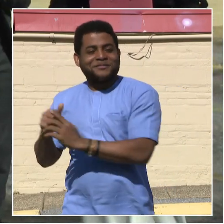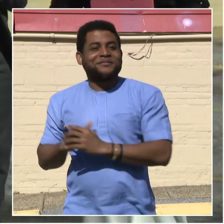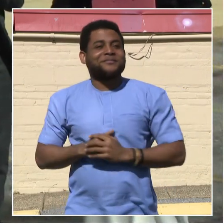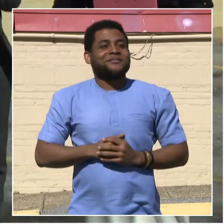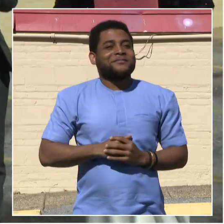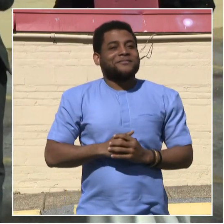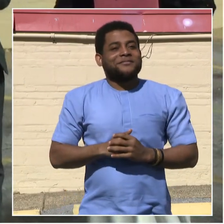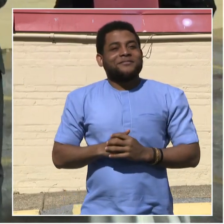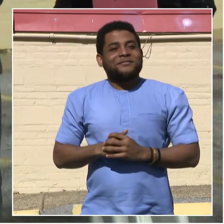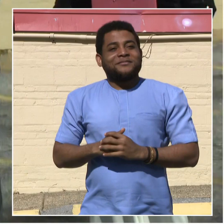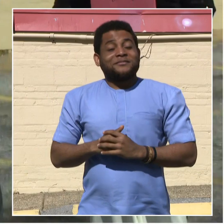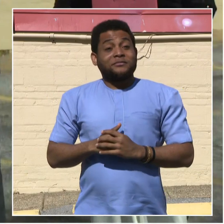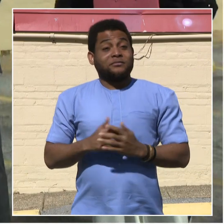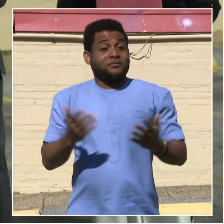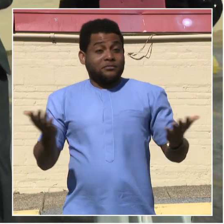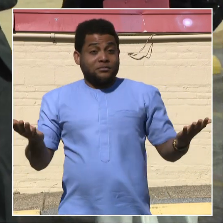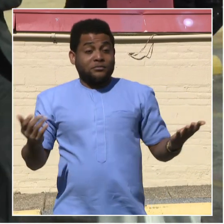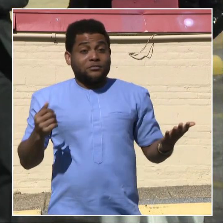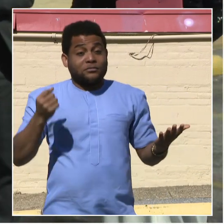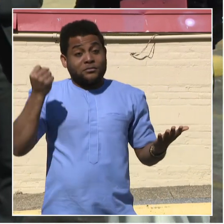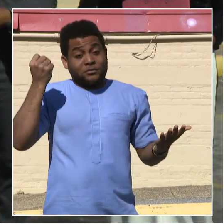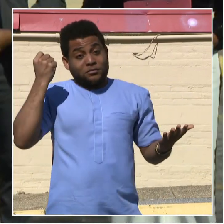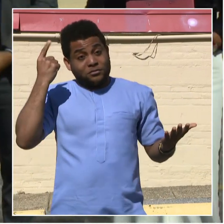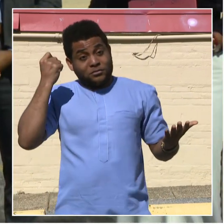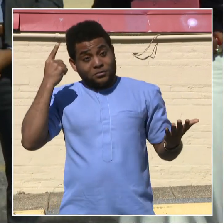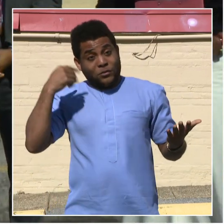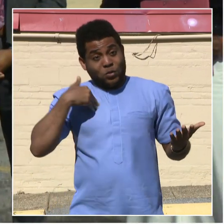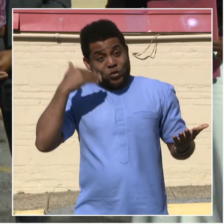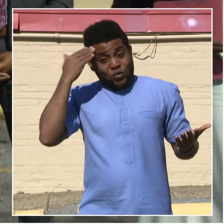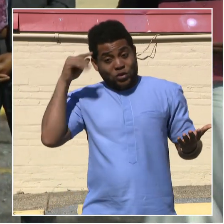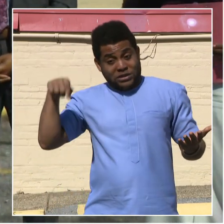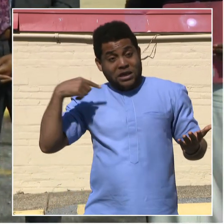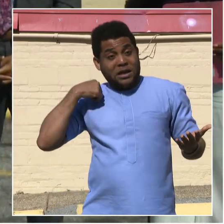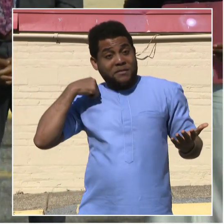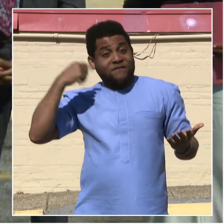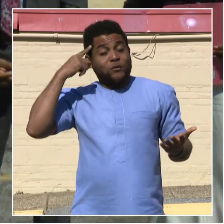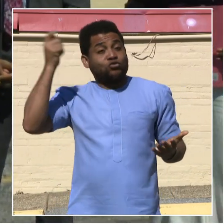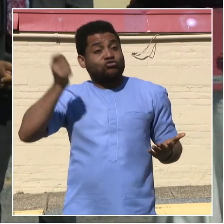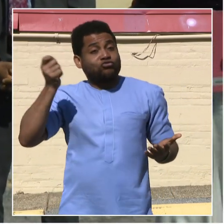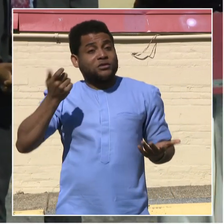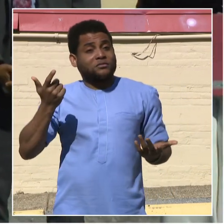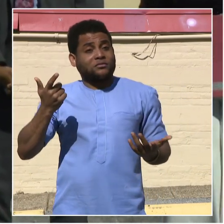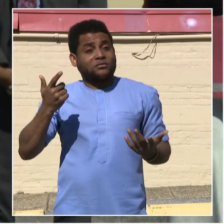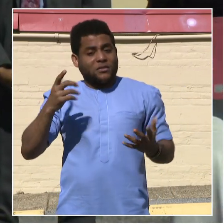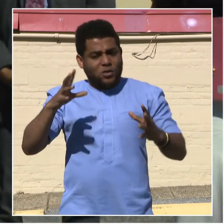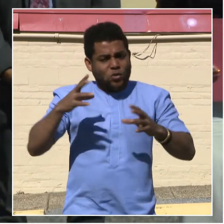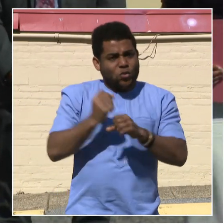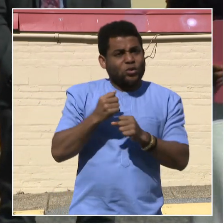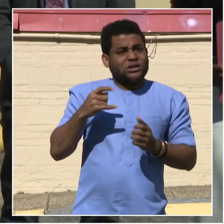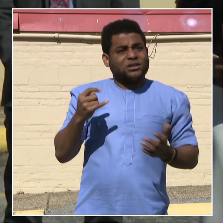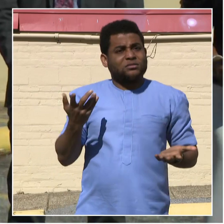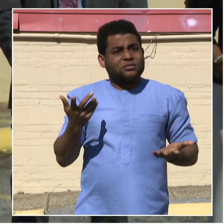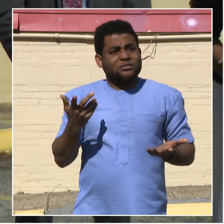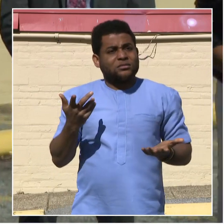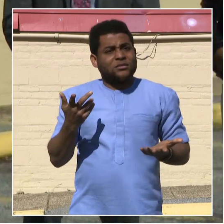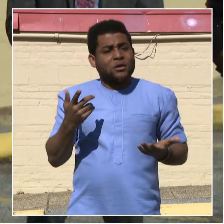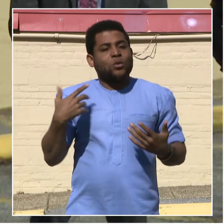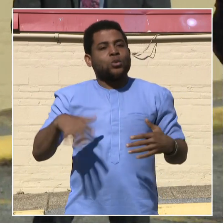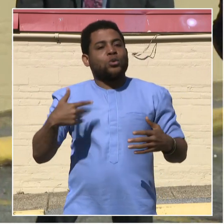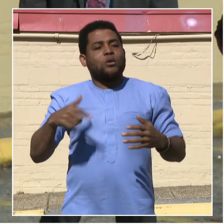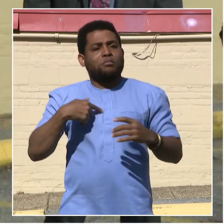We know that not only did LaToya apply for this grant, and we're going to give you the specifics of it because it's a big